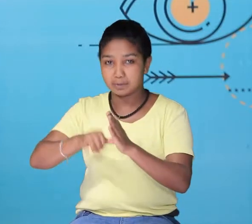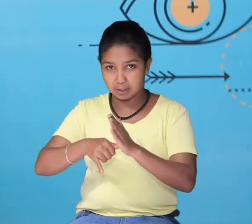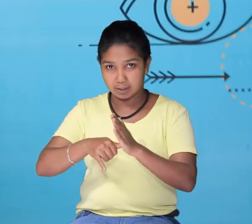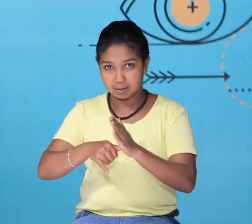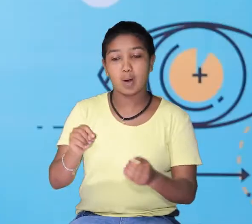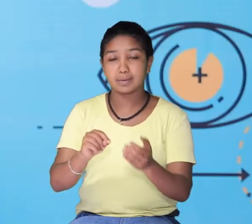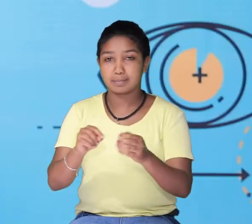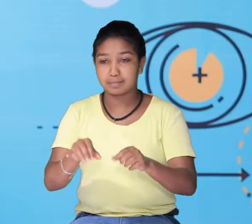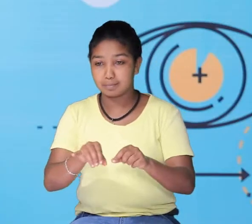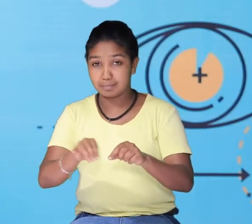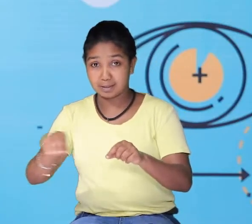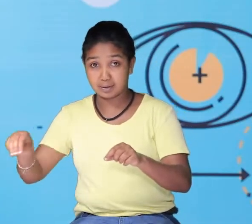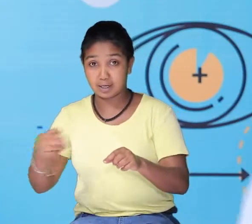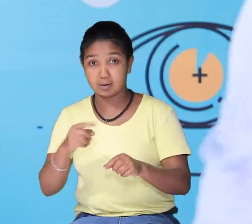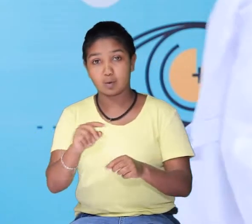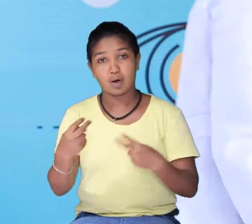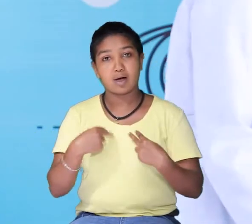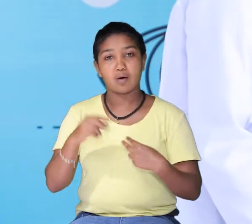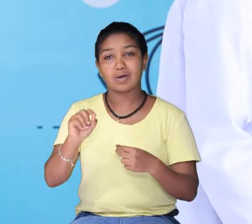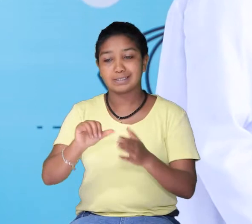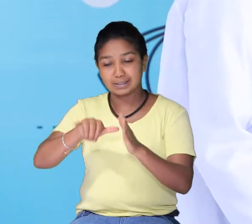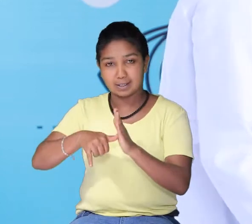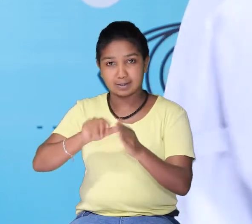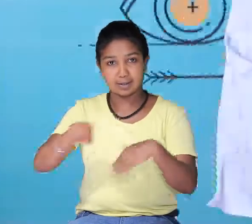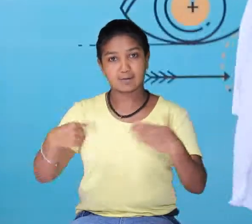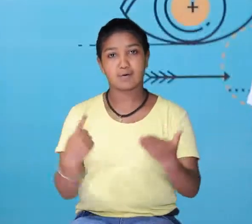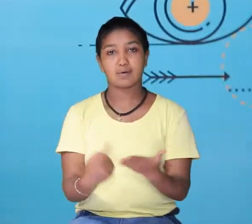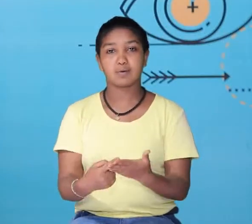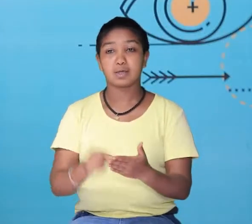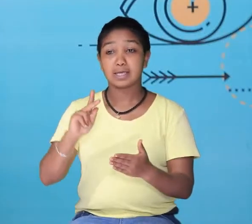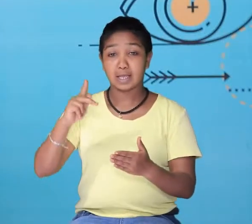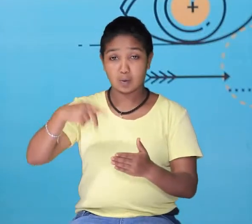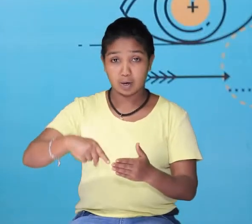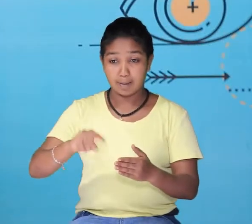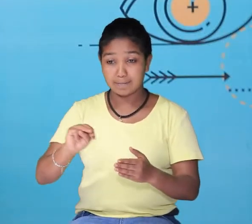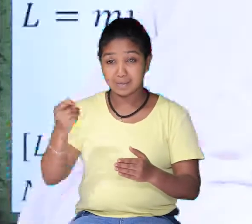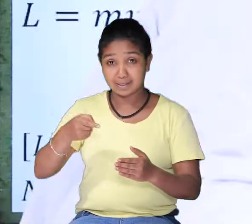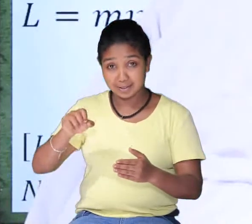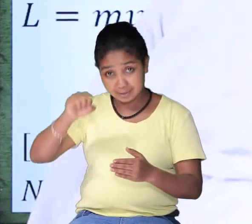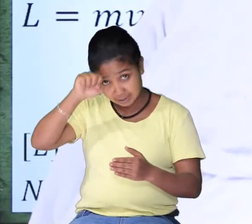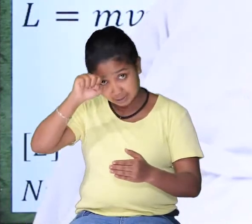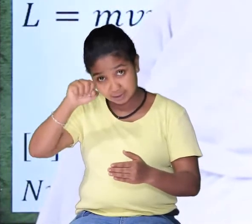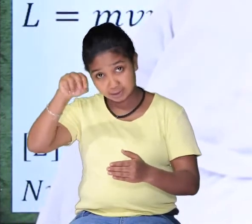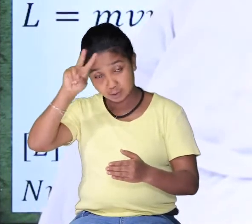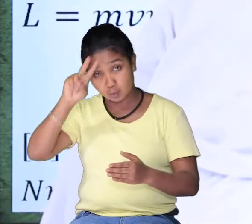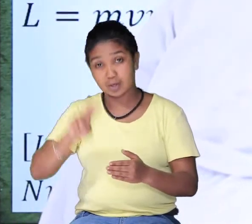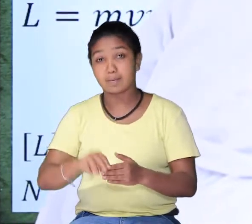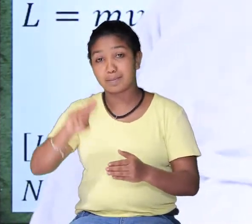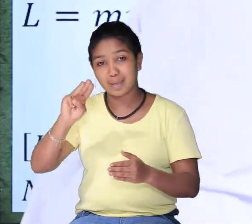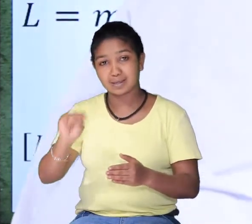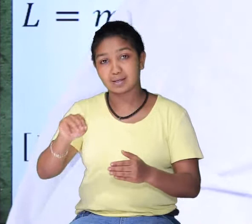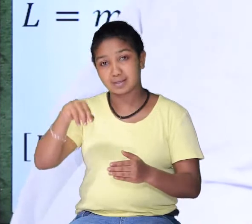second squared. And here you have 1 second. Therefore, kilogram meter second squared,